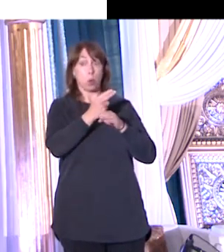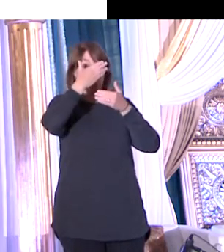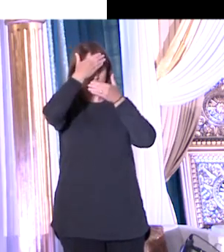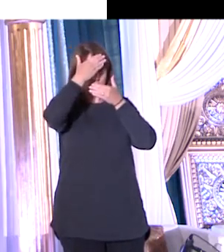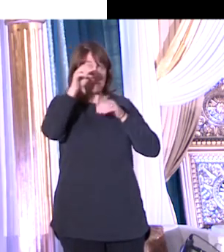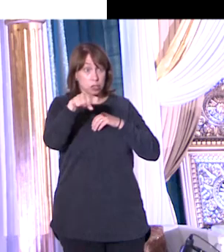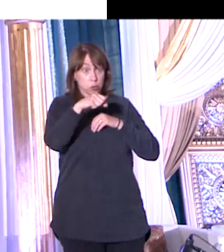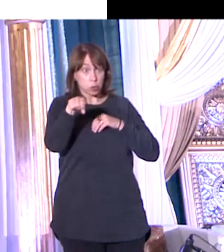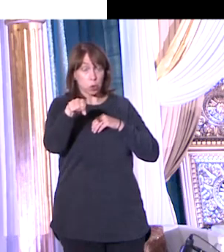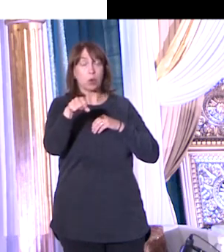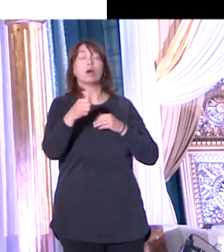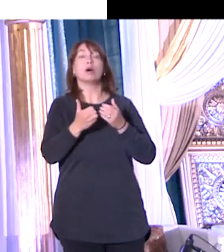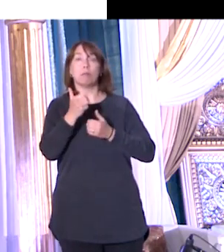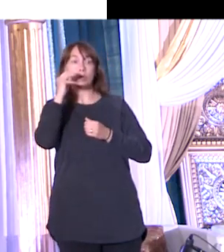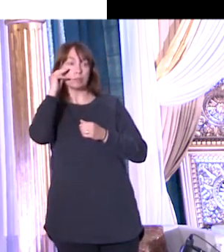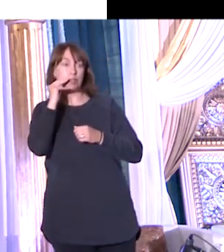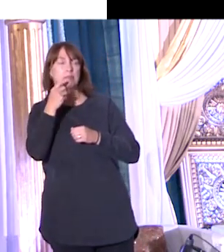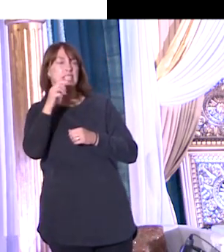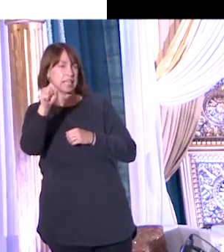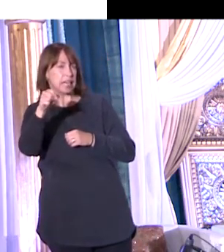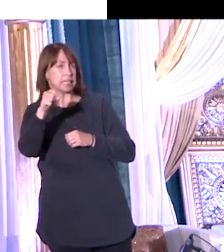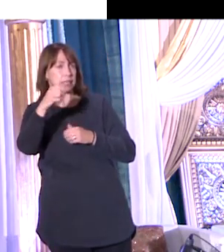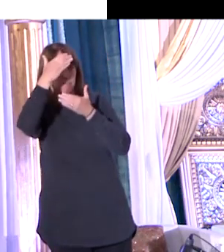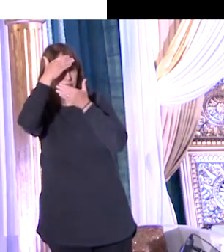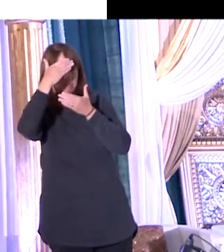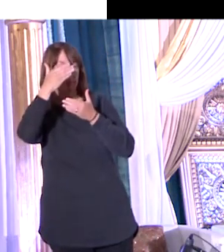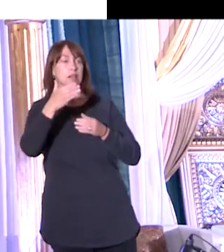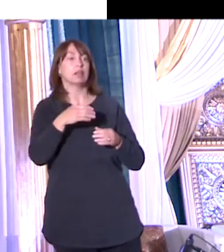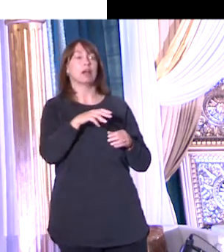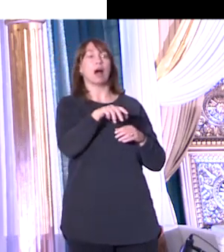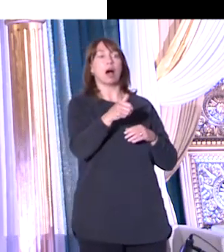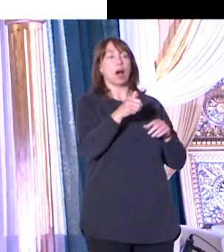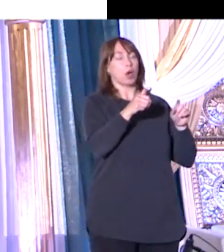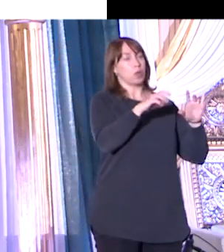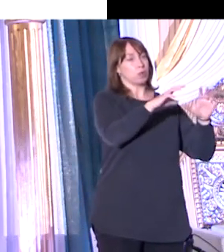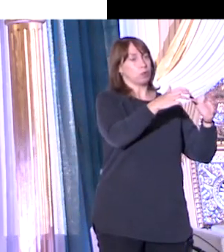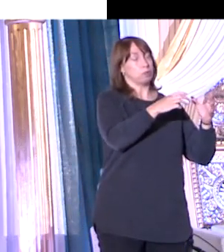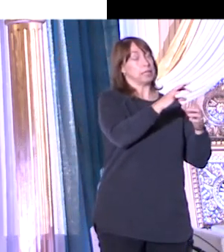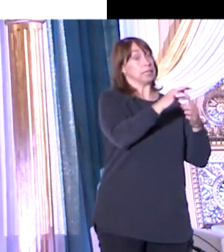ceremony. Other Canadians are more divided, particularly in Quebec.